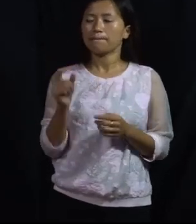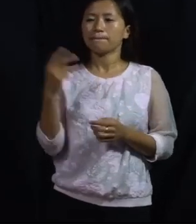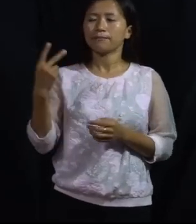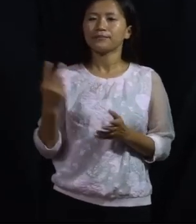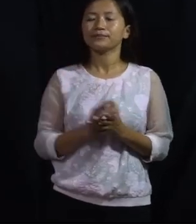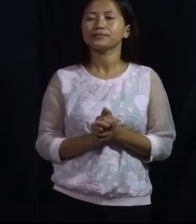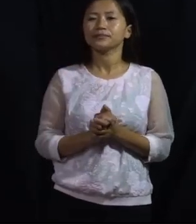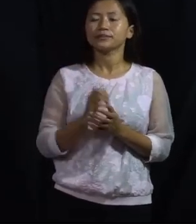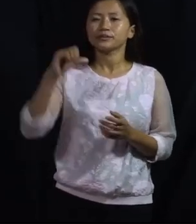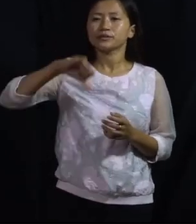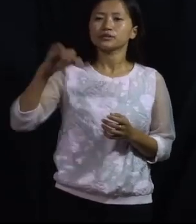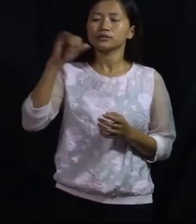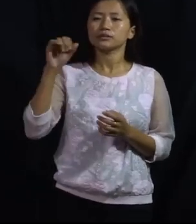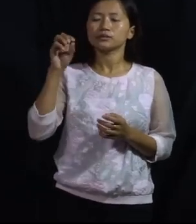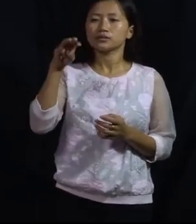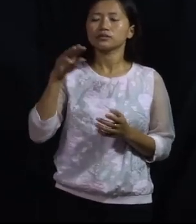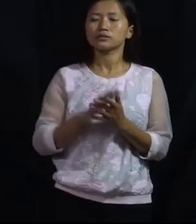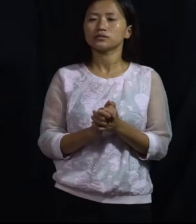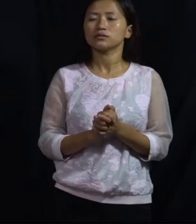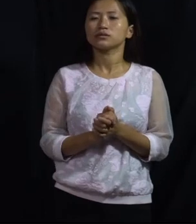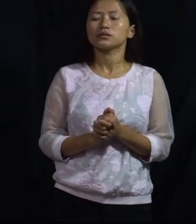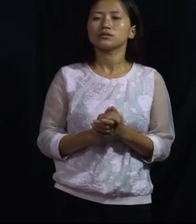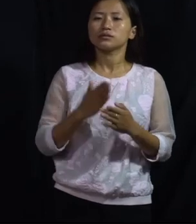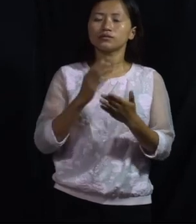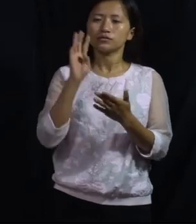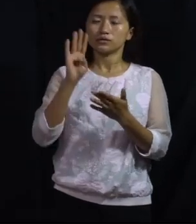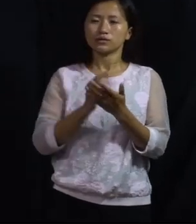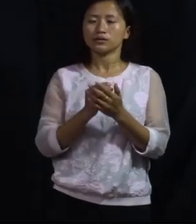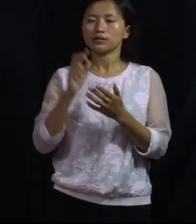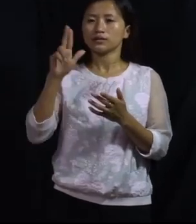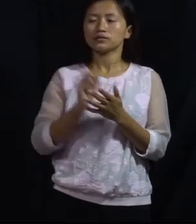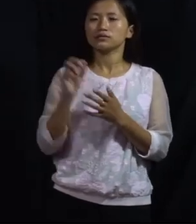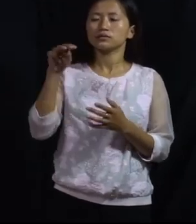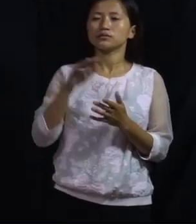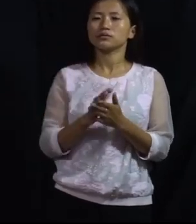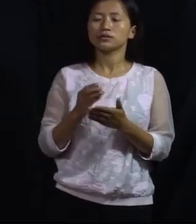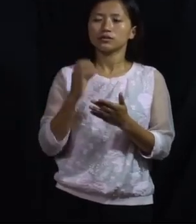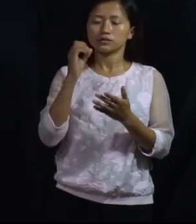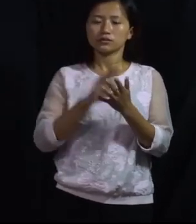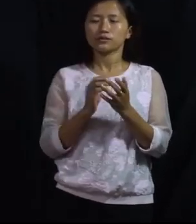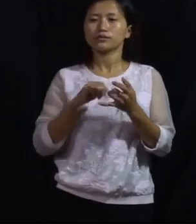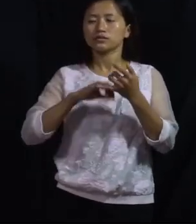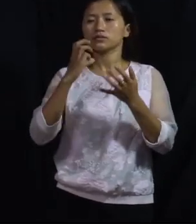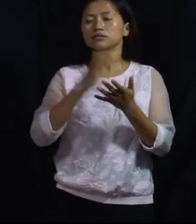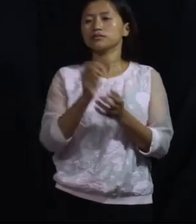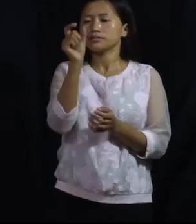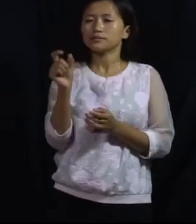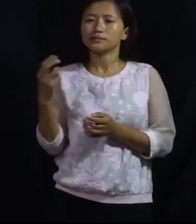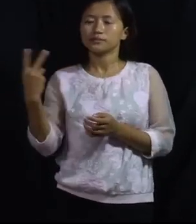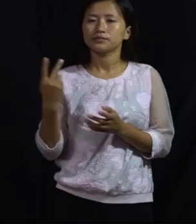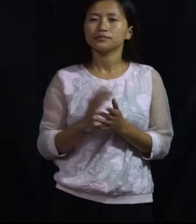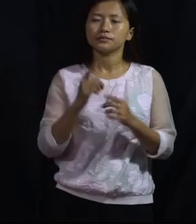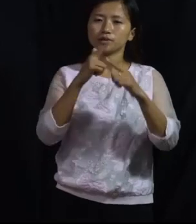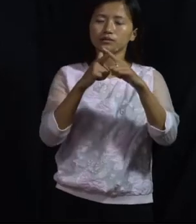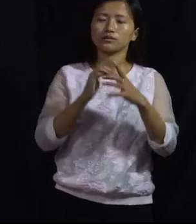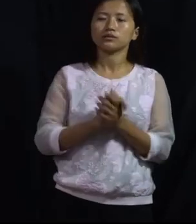share out of 96,000 is 48,000. This has to be compensated to the sacrificing partner, that is